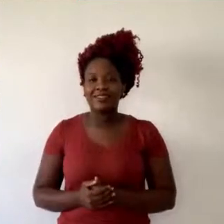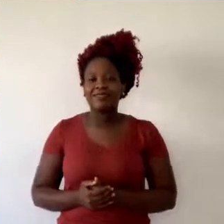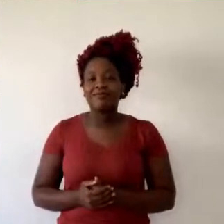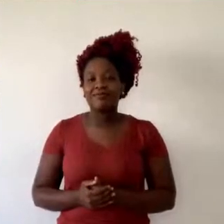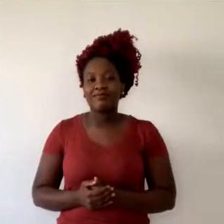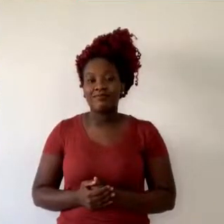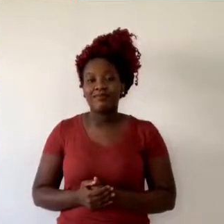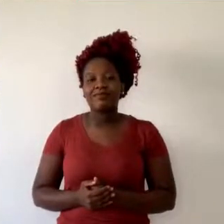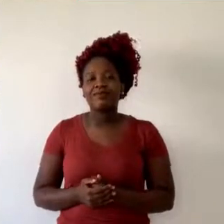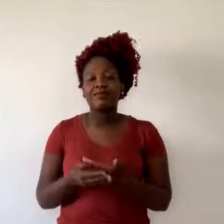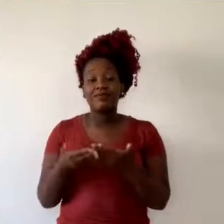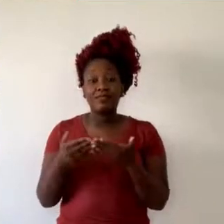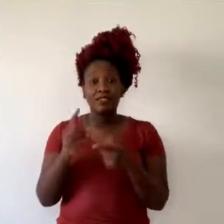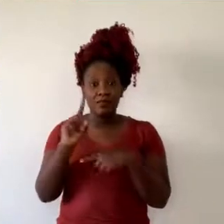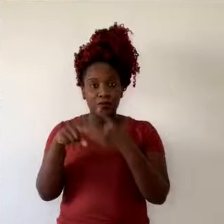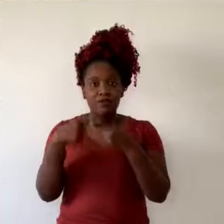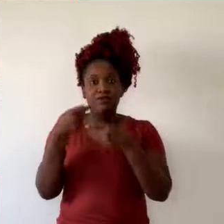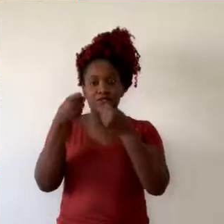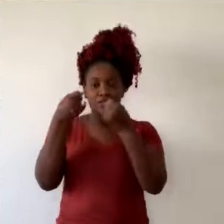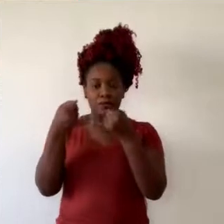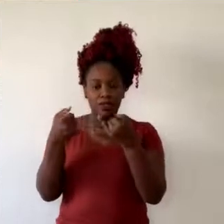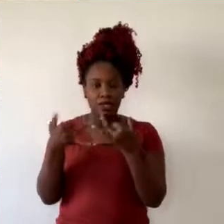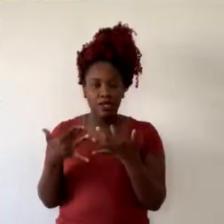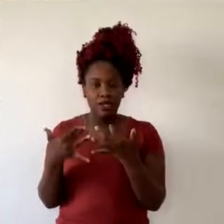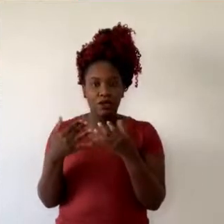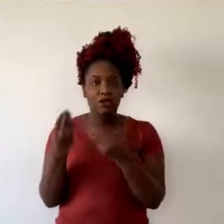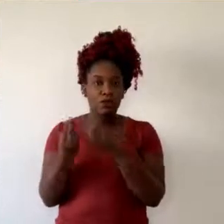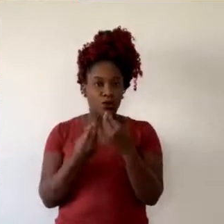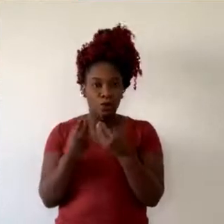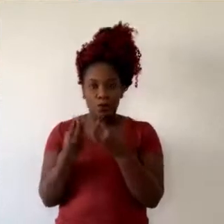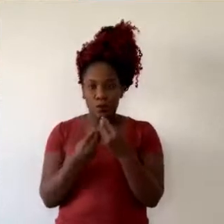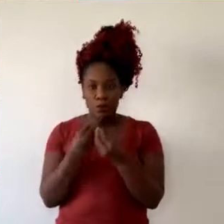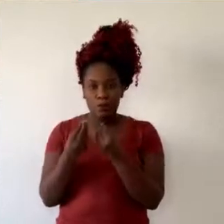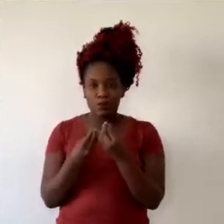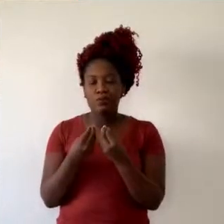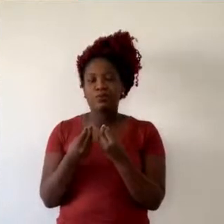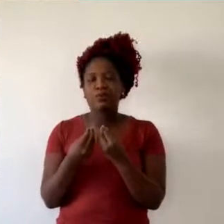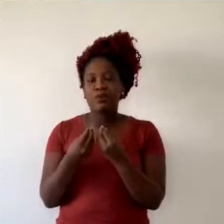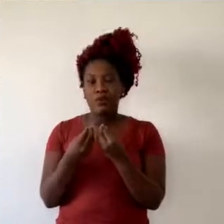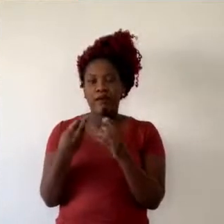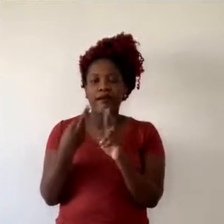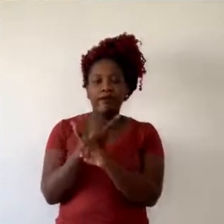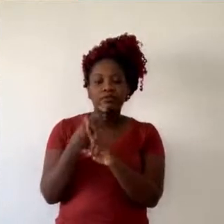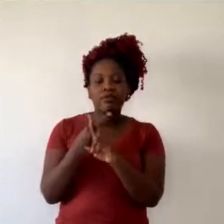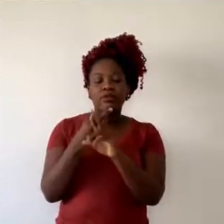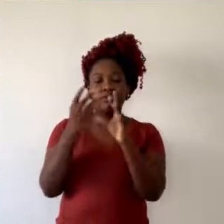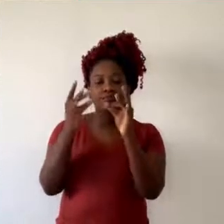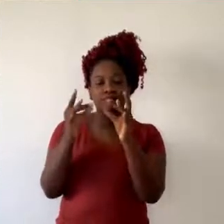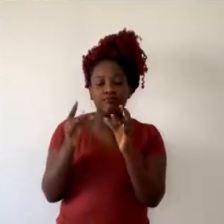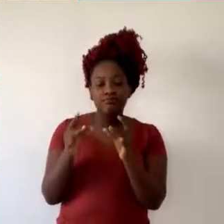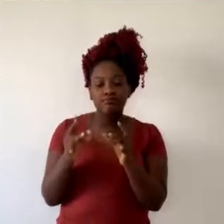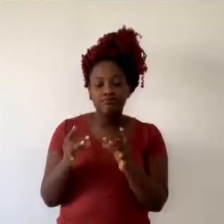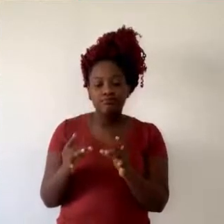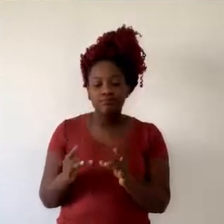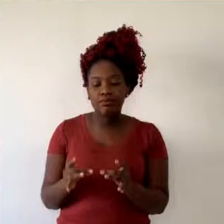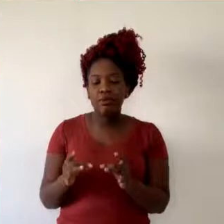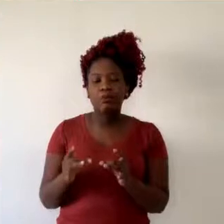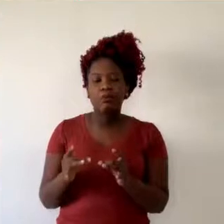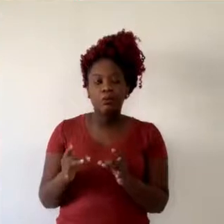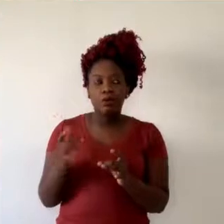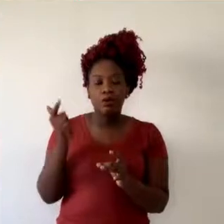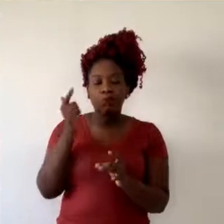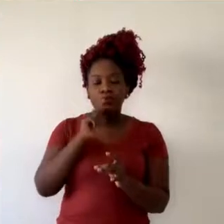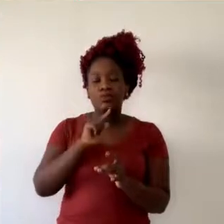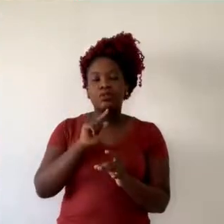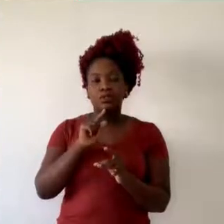We're actually going to deal with this theme later, how to address these particularities in order